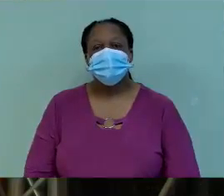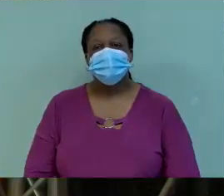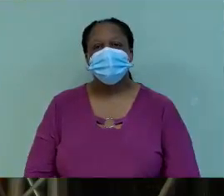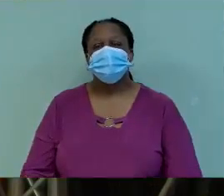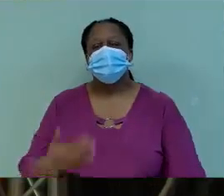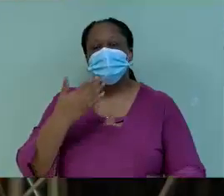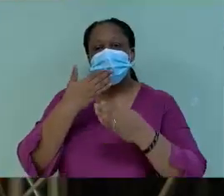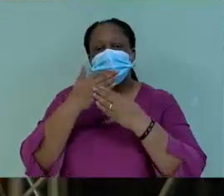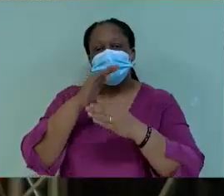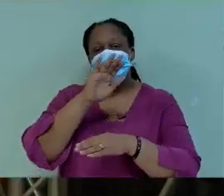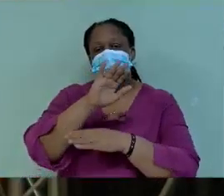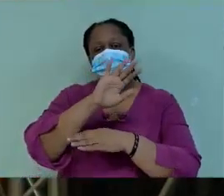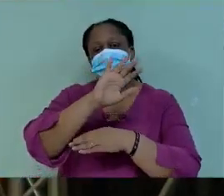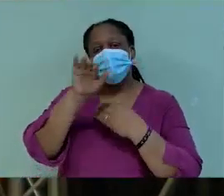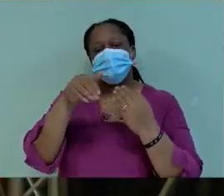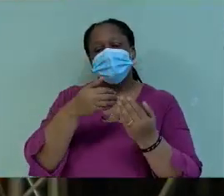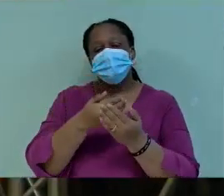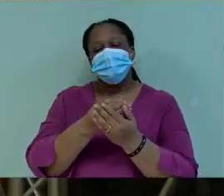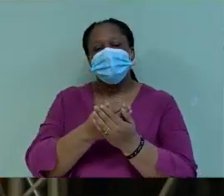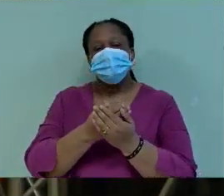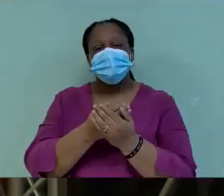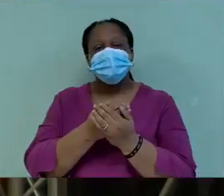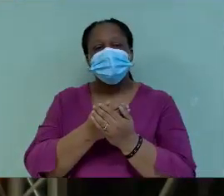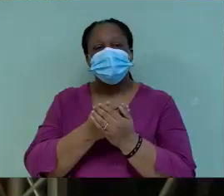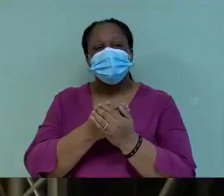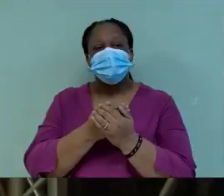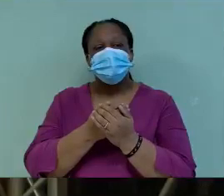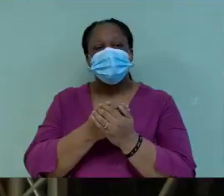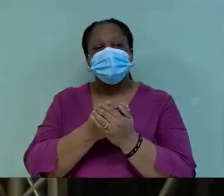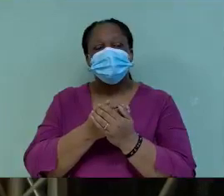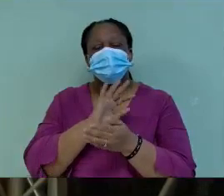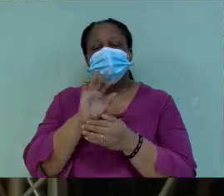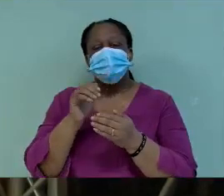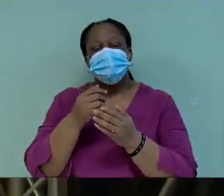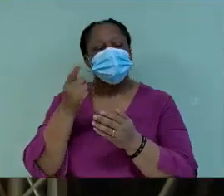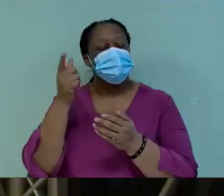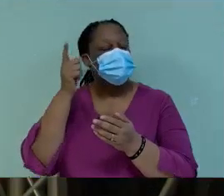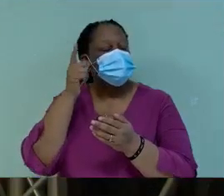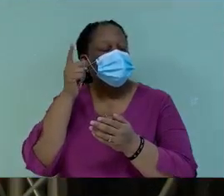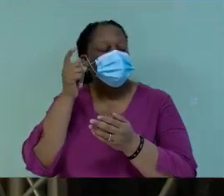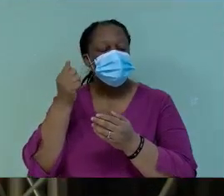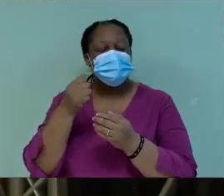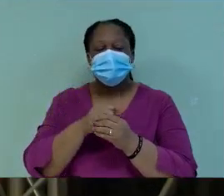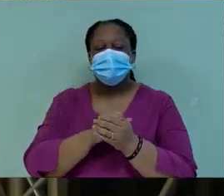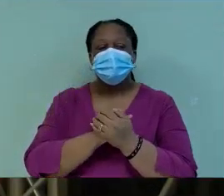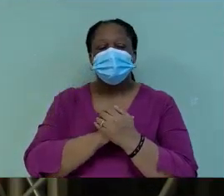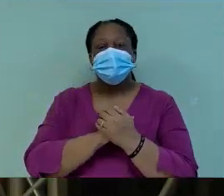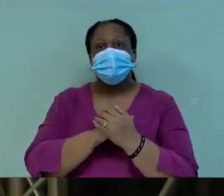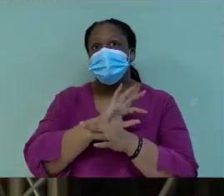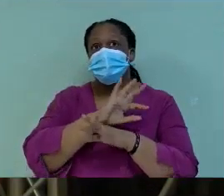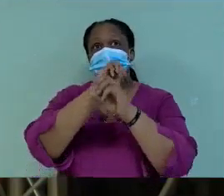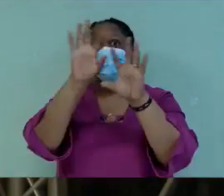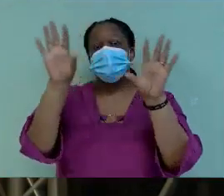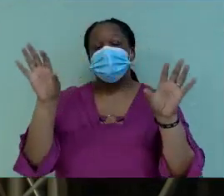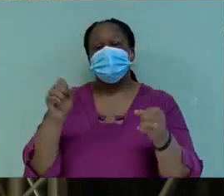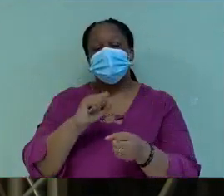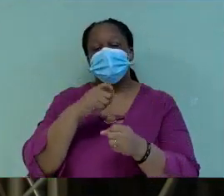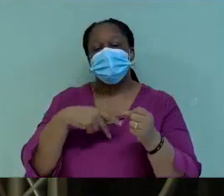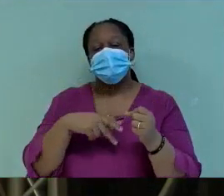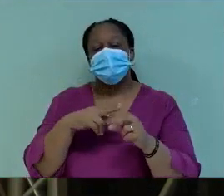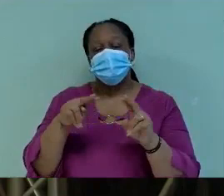Good afternoon, everyone, and to persons listening in the wider St. Kitts and